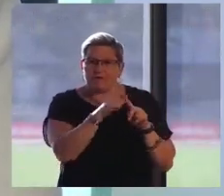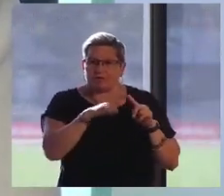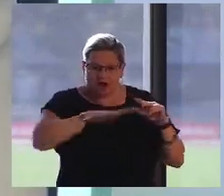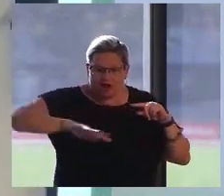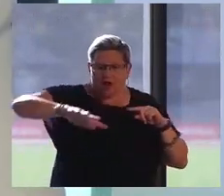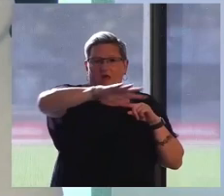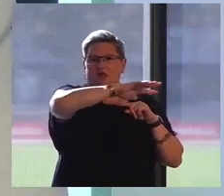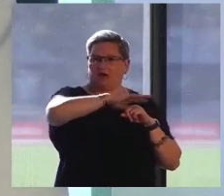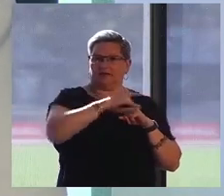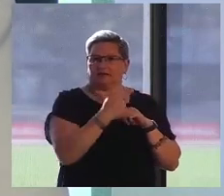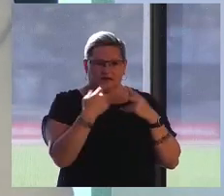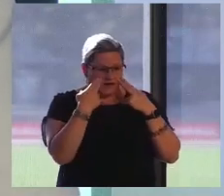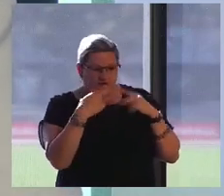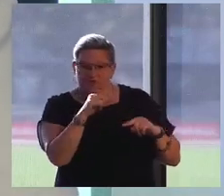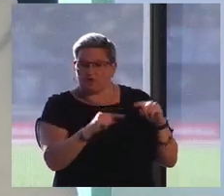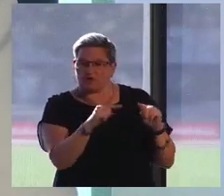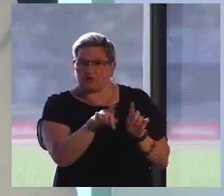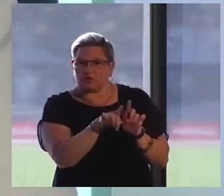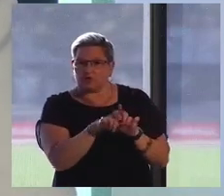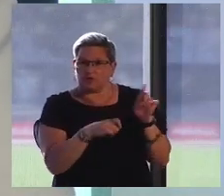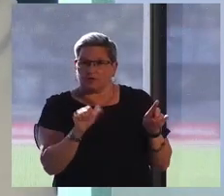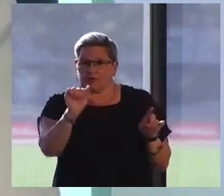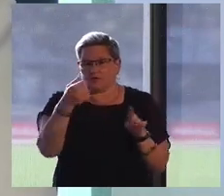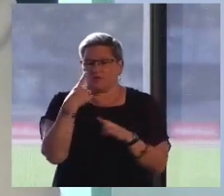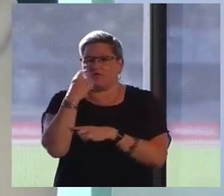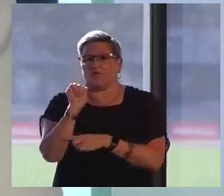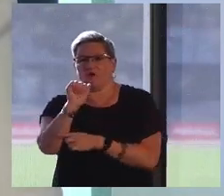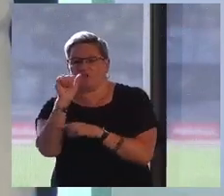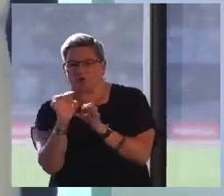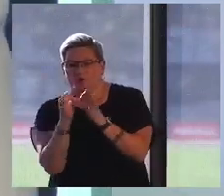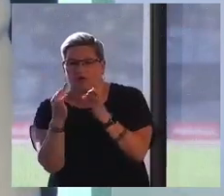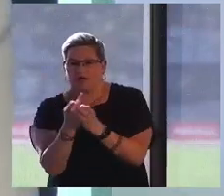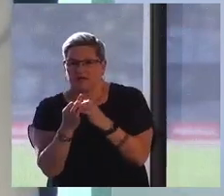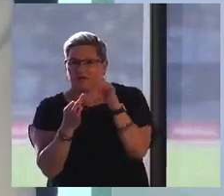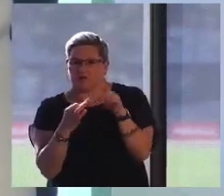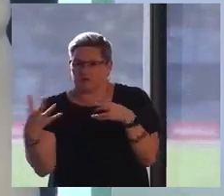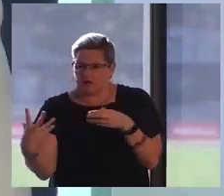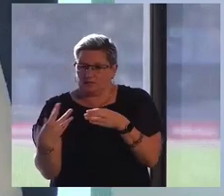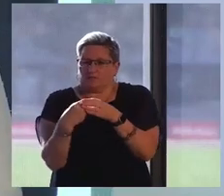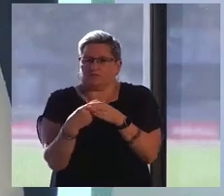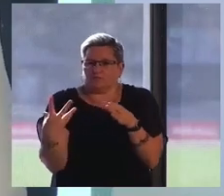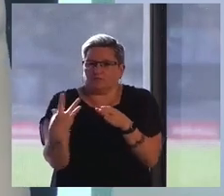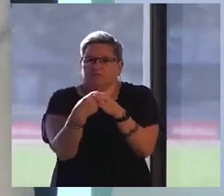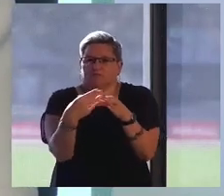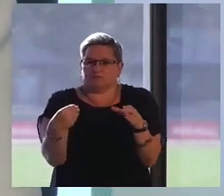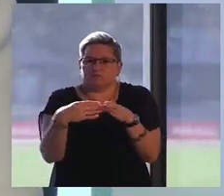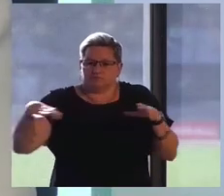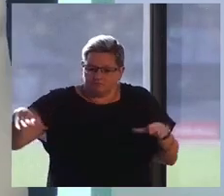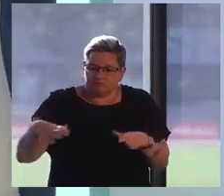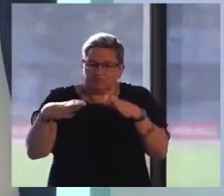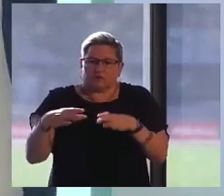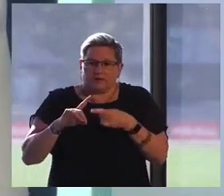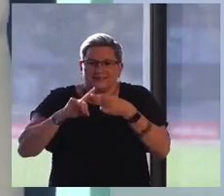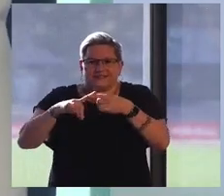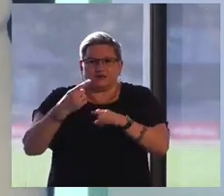climate. So finding those people and organisations that can really shift the dial and starting, I'm sure you're already in conversation, but continuing